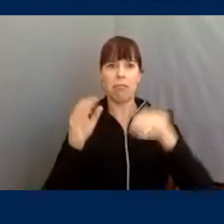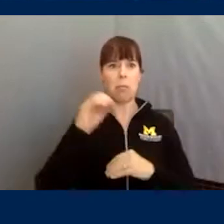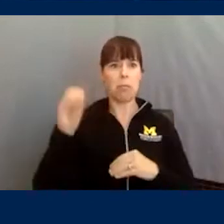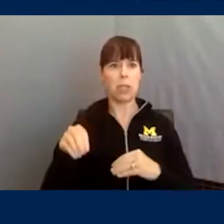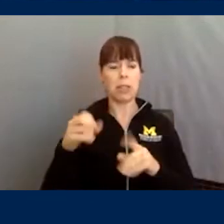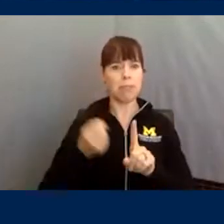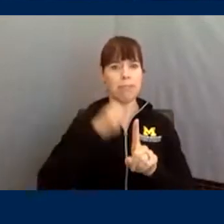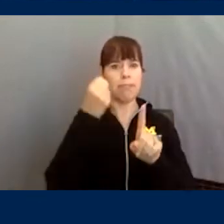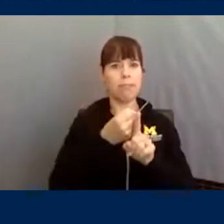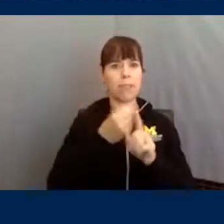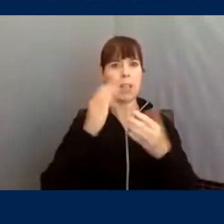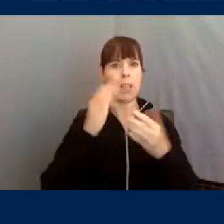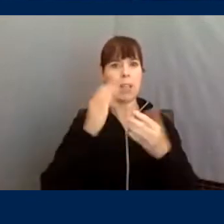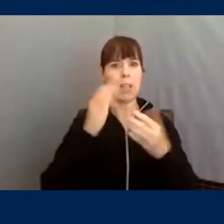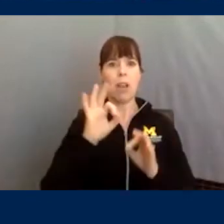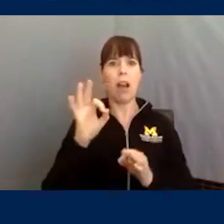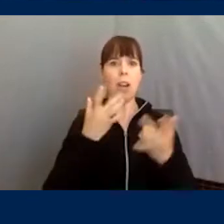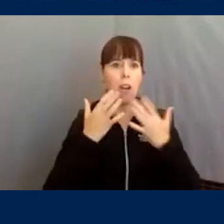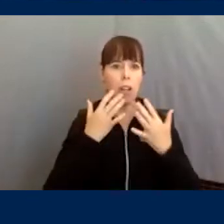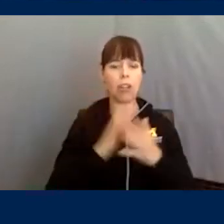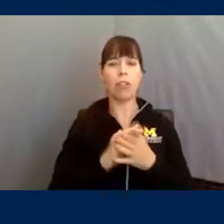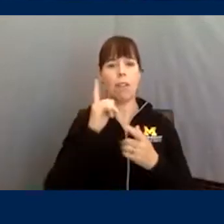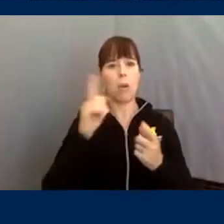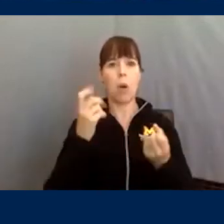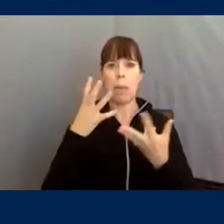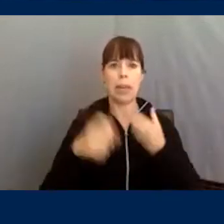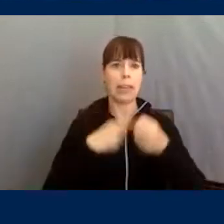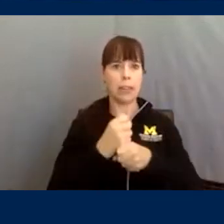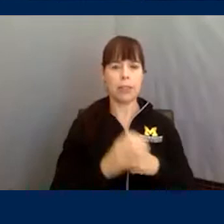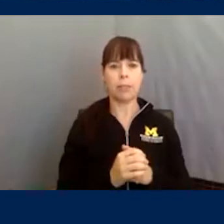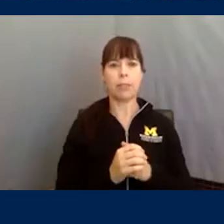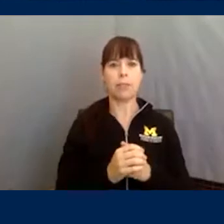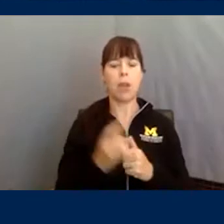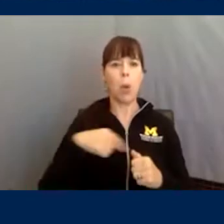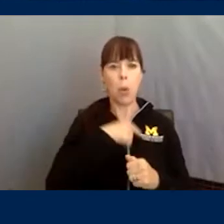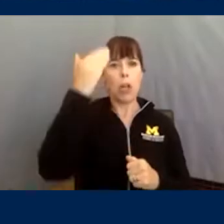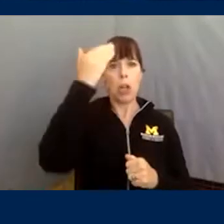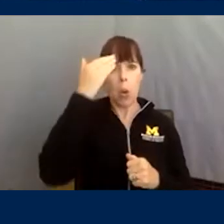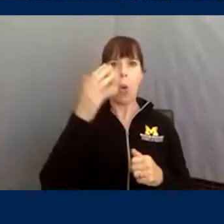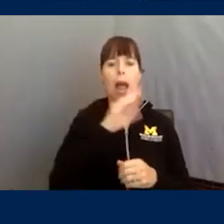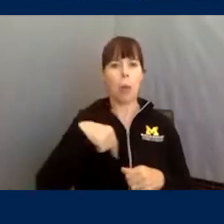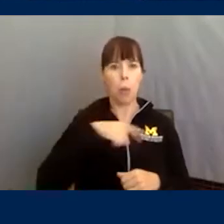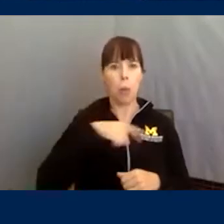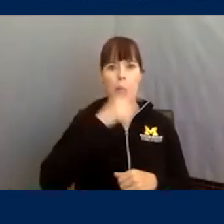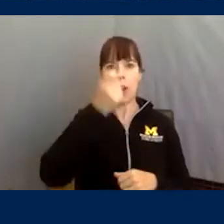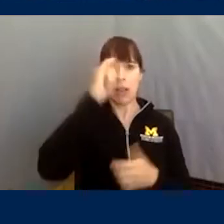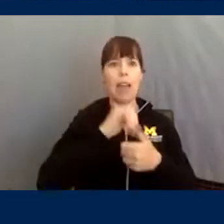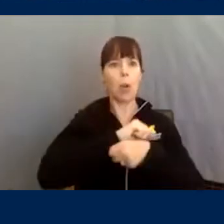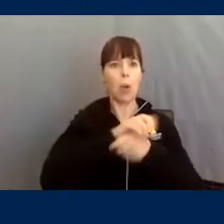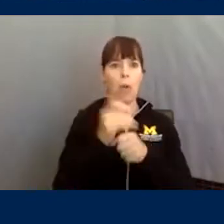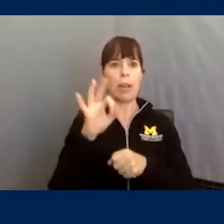disproportionately impacted communities of color for centuries. We know and understand that COVID-19, along with many